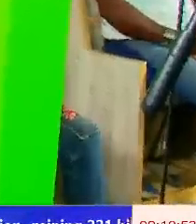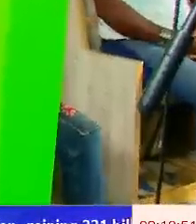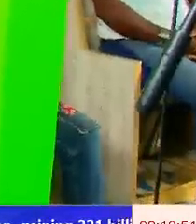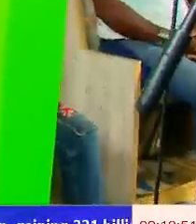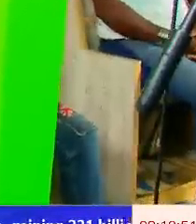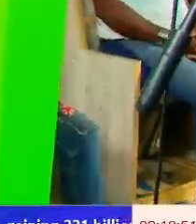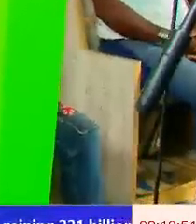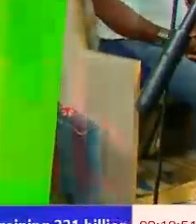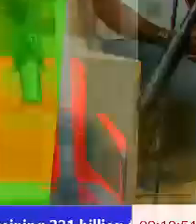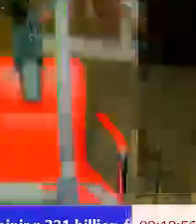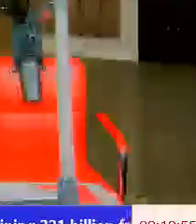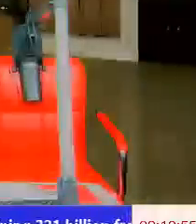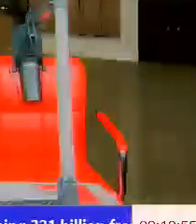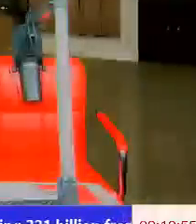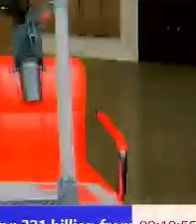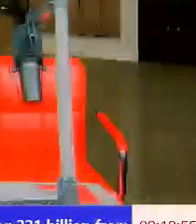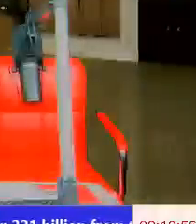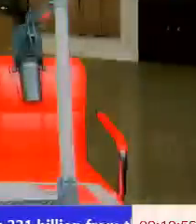I don't know what thing they happen.